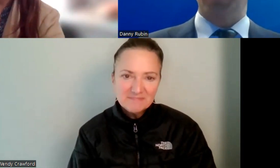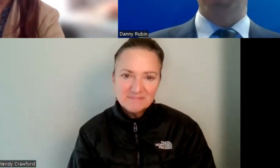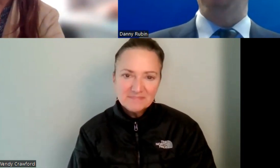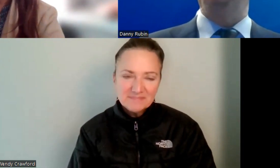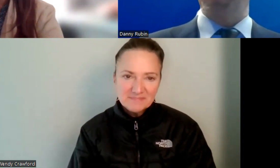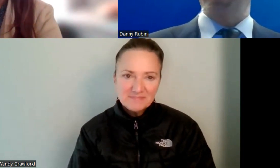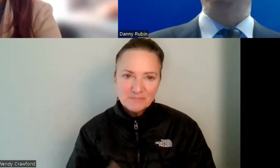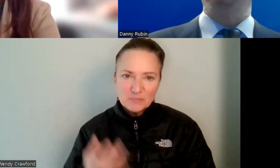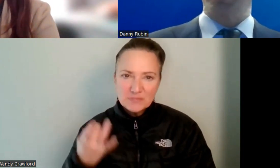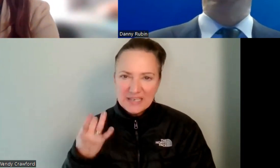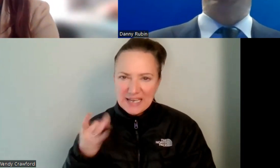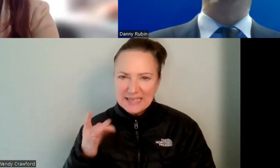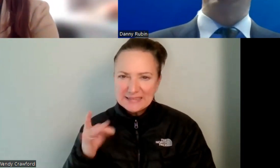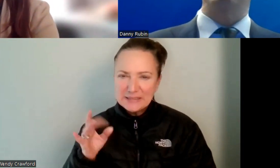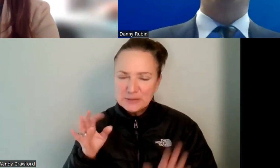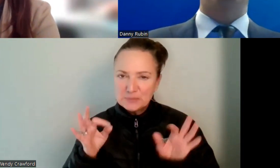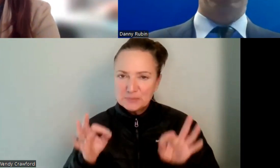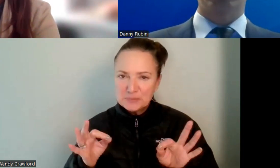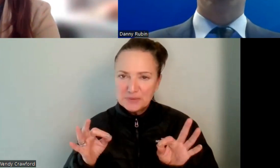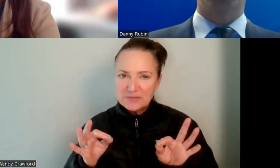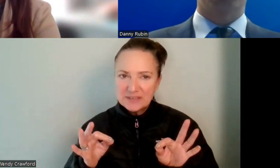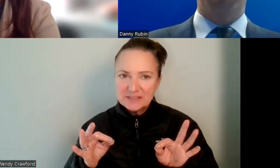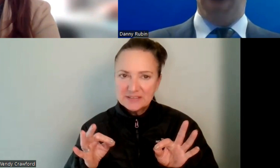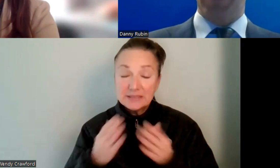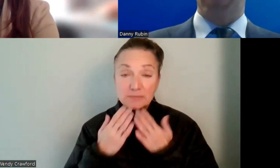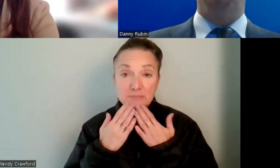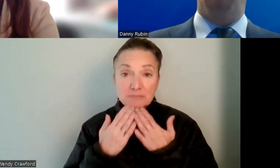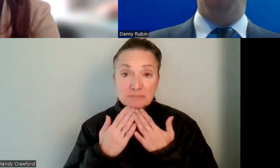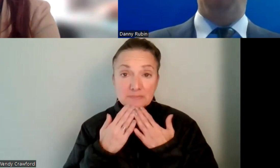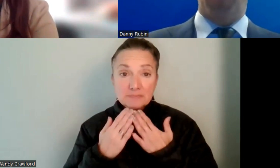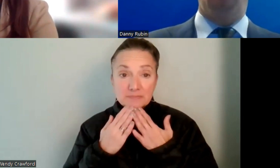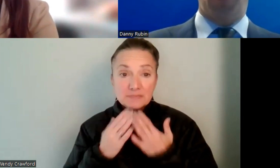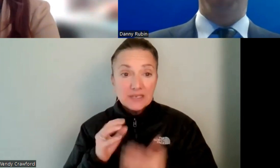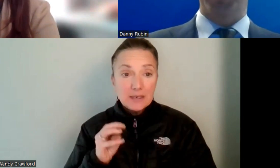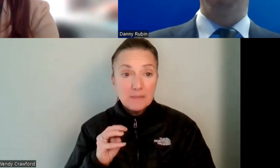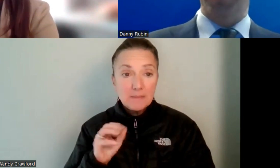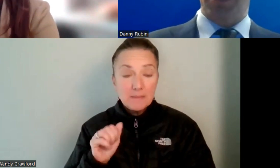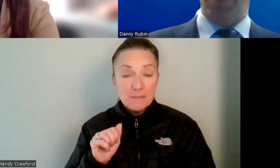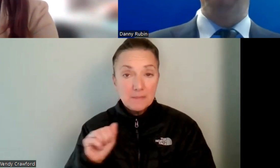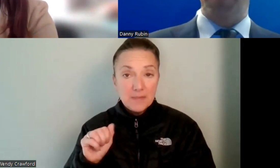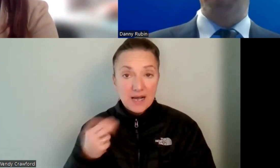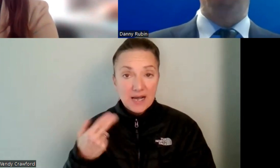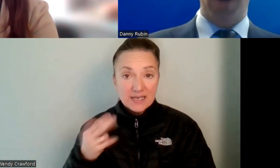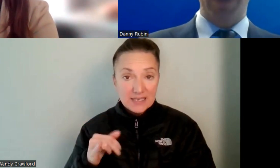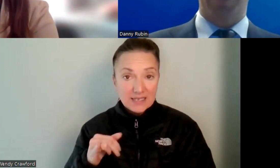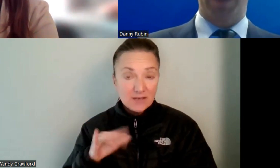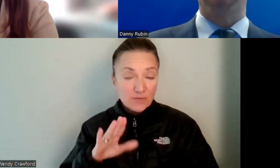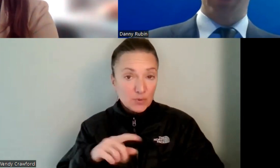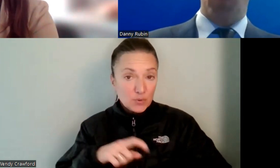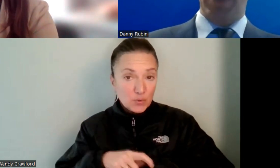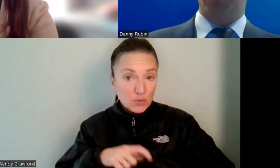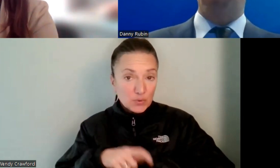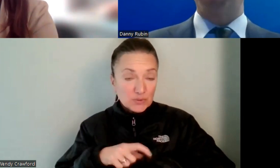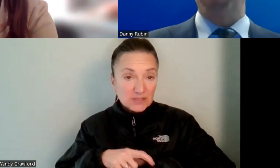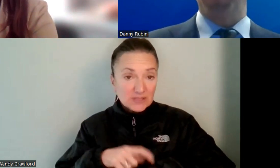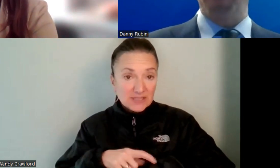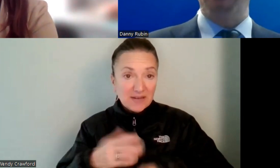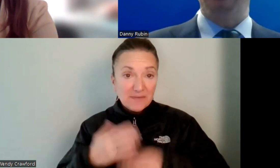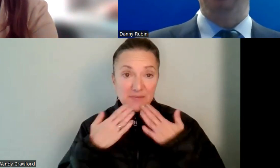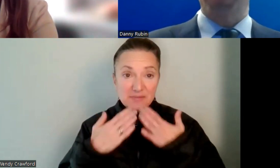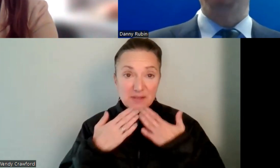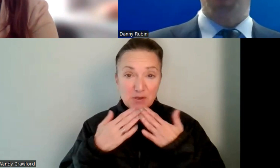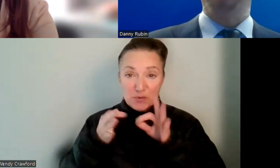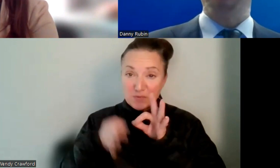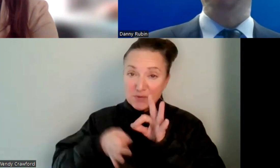on. You can jump Yeah. in. So again, thank you, Maahi, for all of your time and your great advice. Thank you, Wendy Crawford,